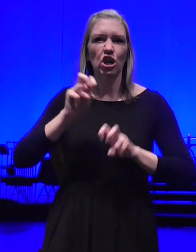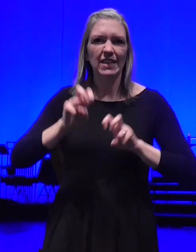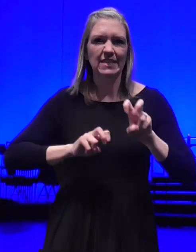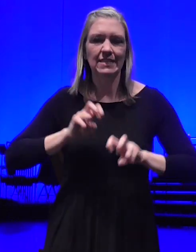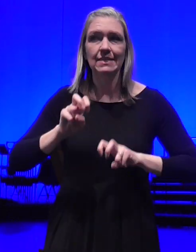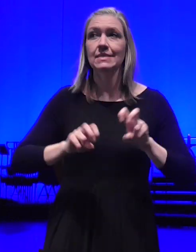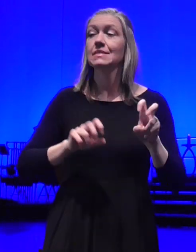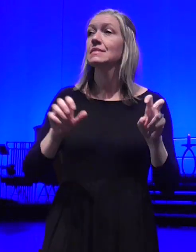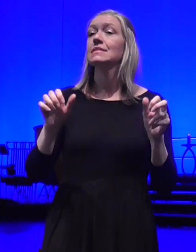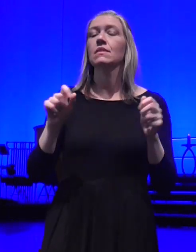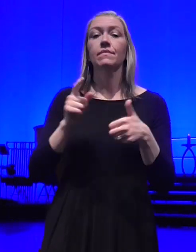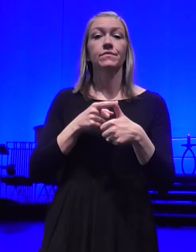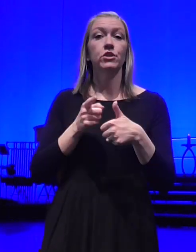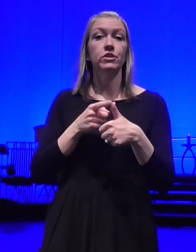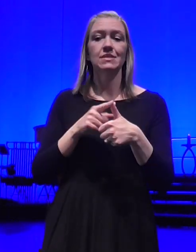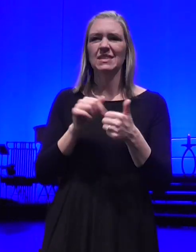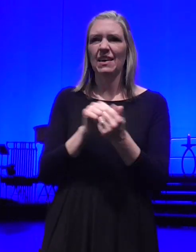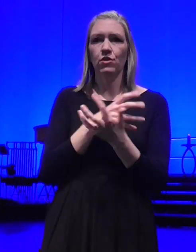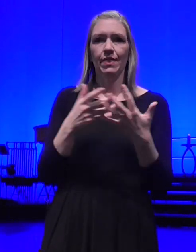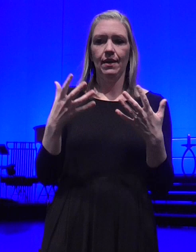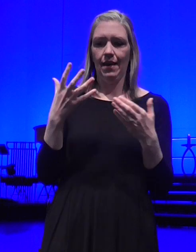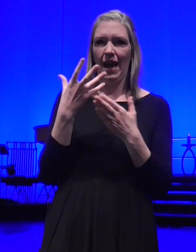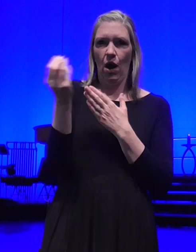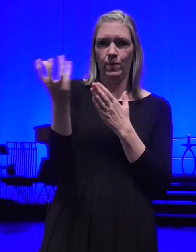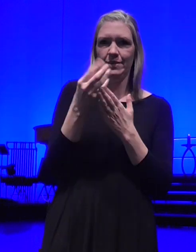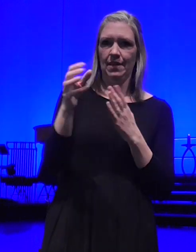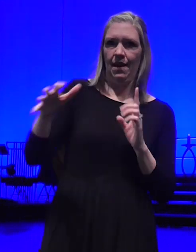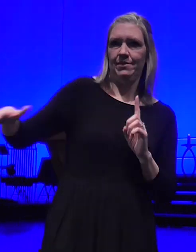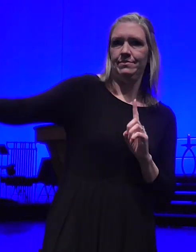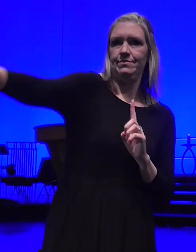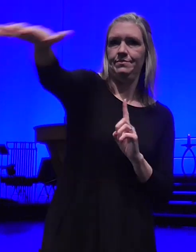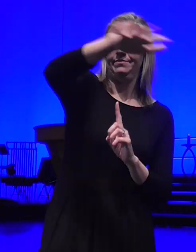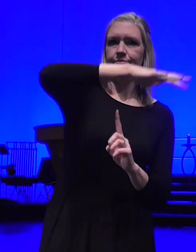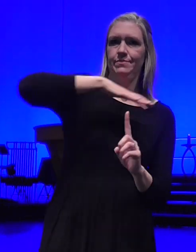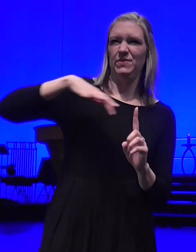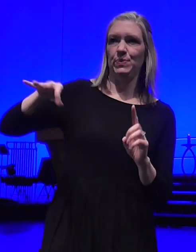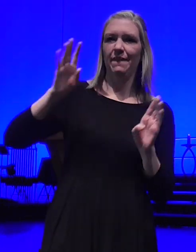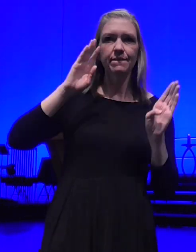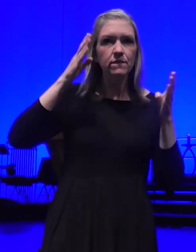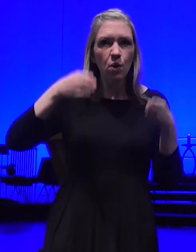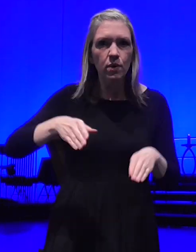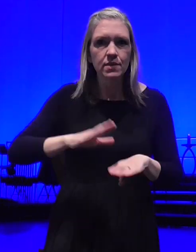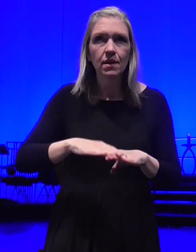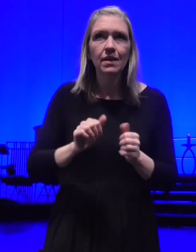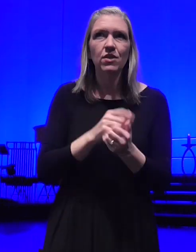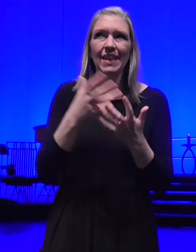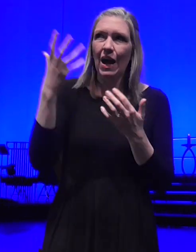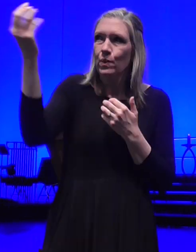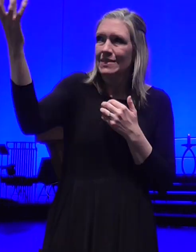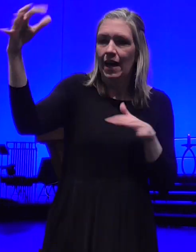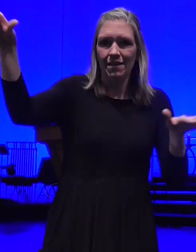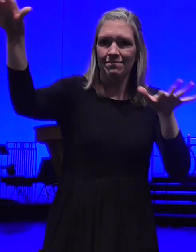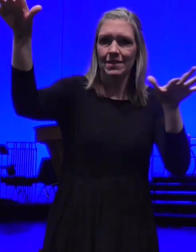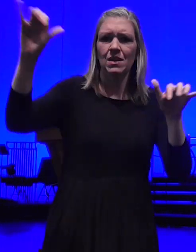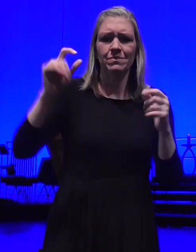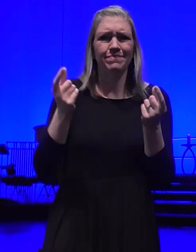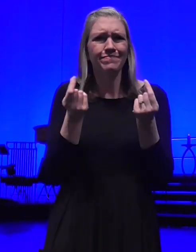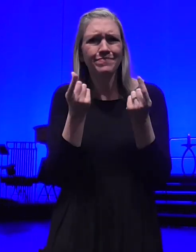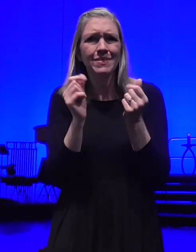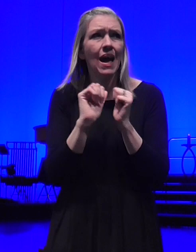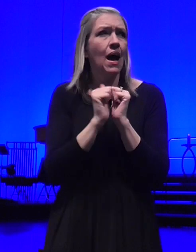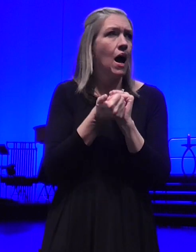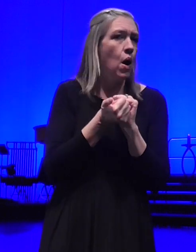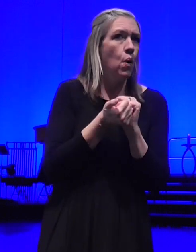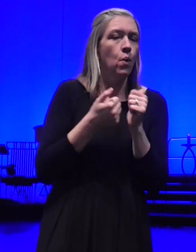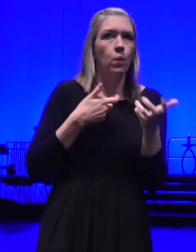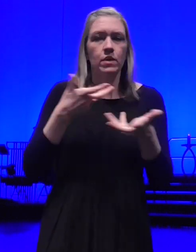everything that's outside of us is what we focus on. And now, what do we do with that? How do we